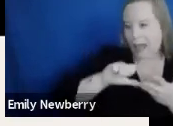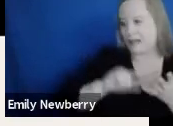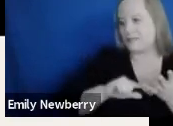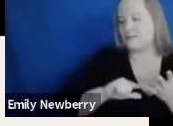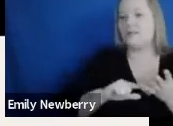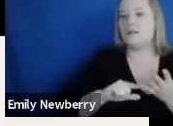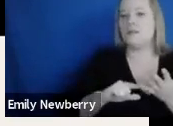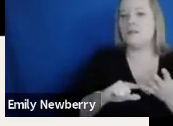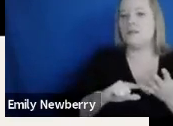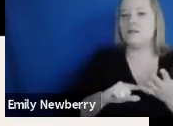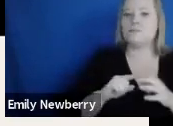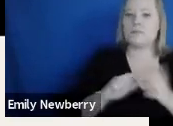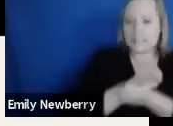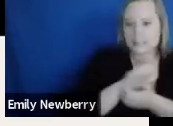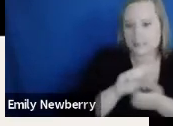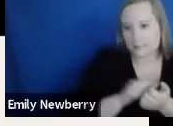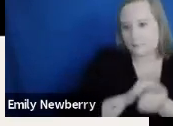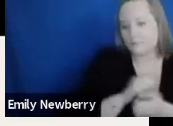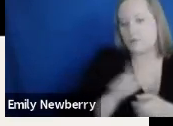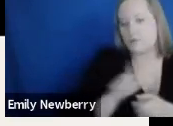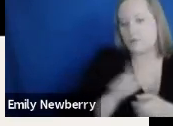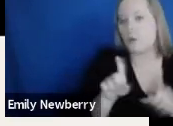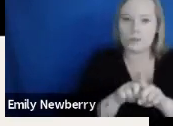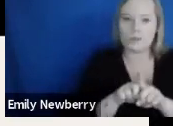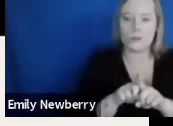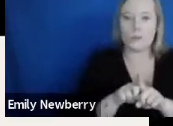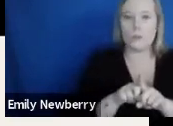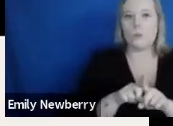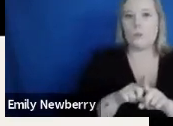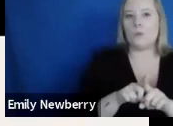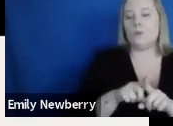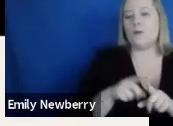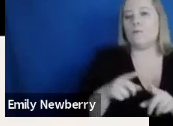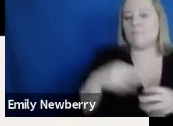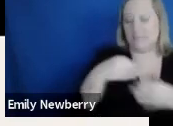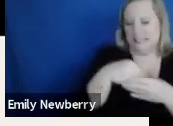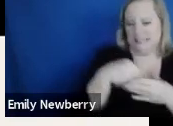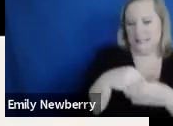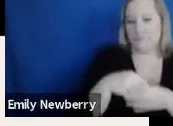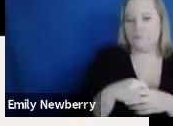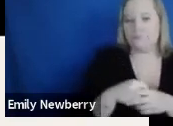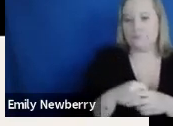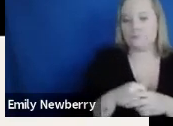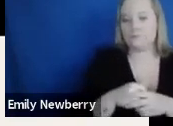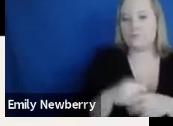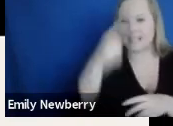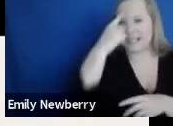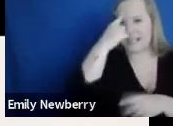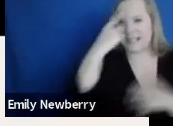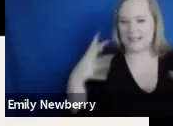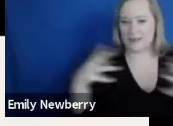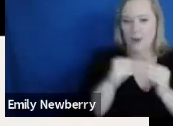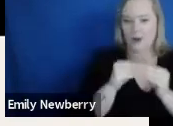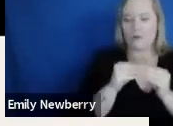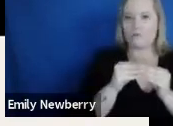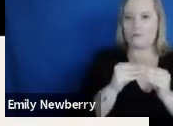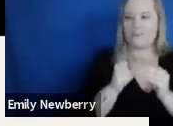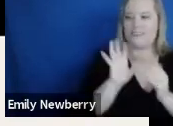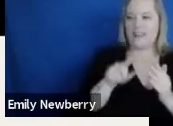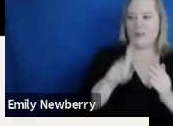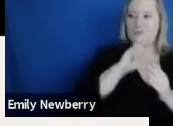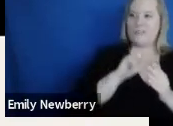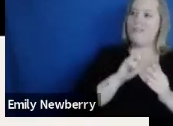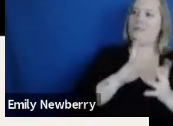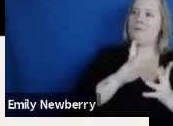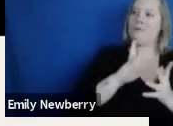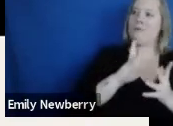such as PFAS, pharmaceuticals. And I think that the conference, the 3 days of papers we've had today, really give a good